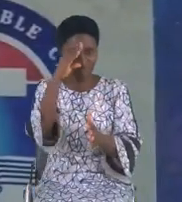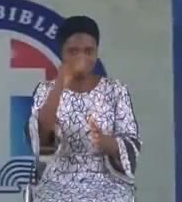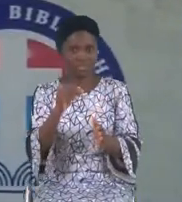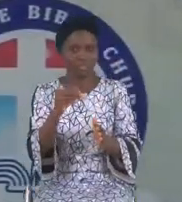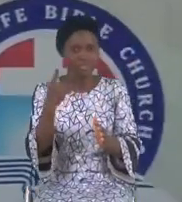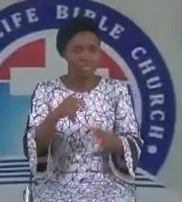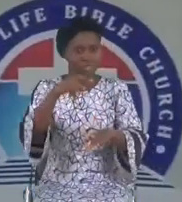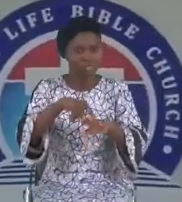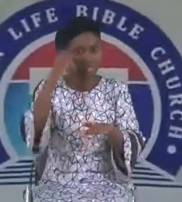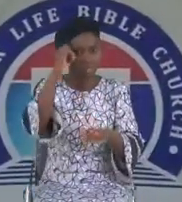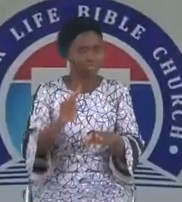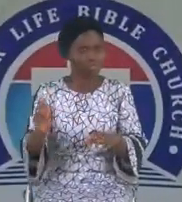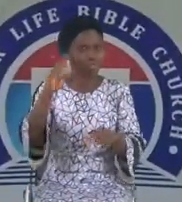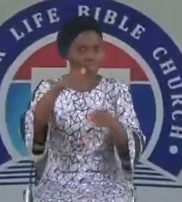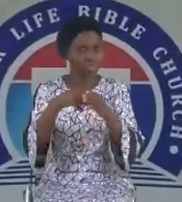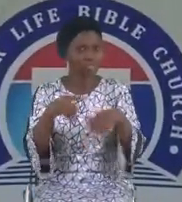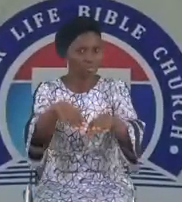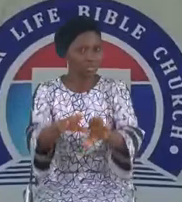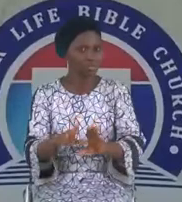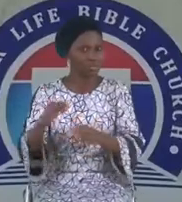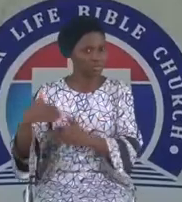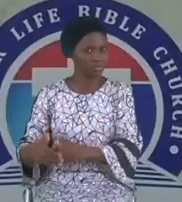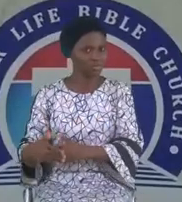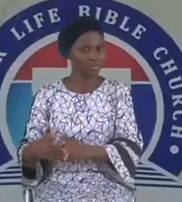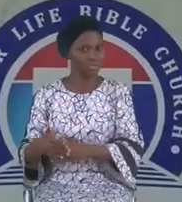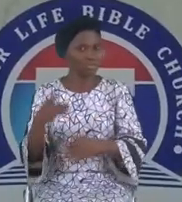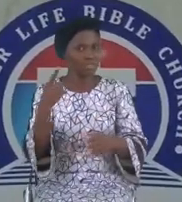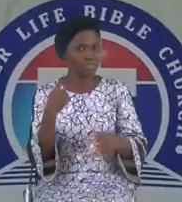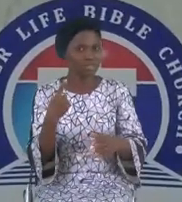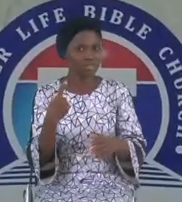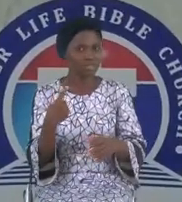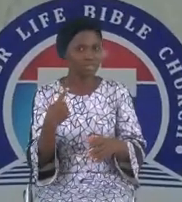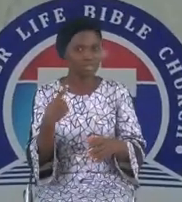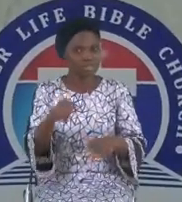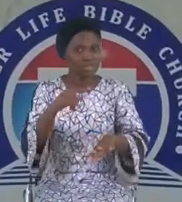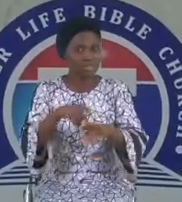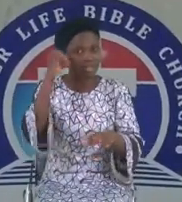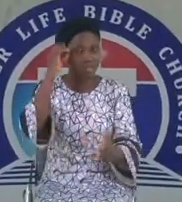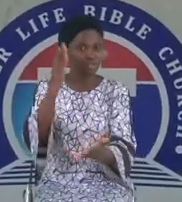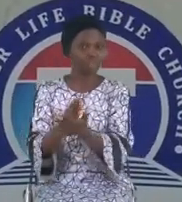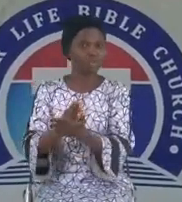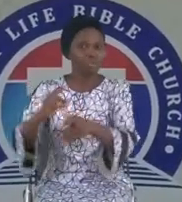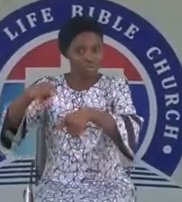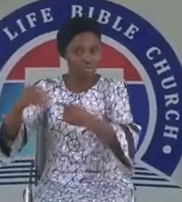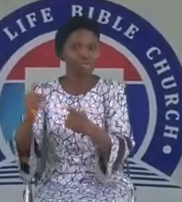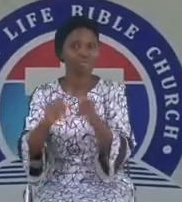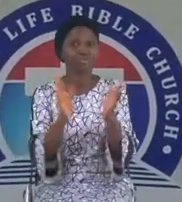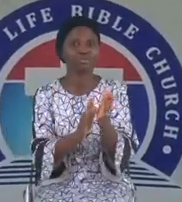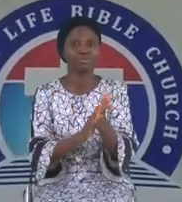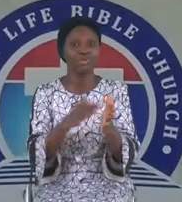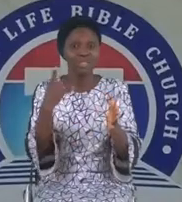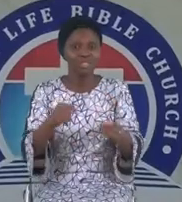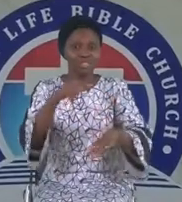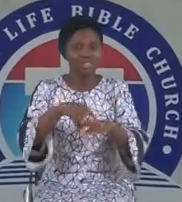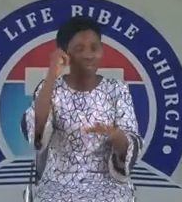tomb. The time he stopped going to school. The time he stopped